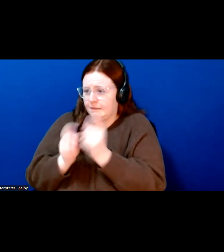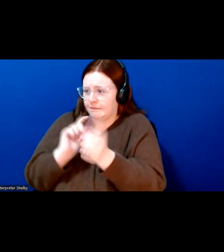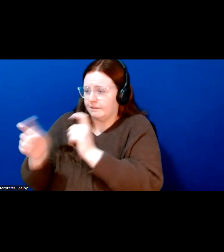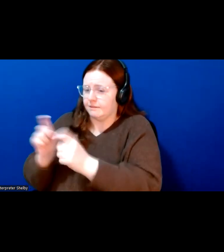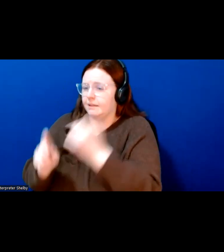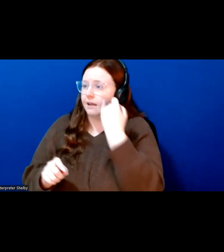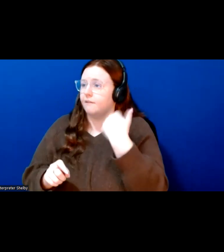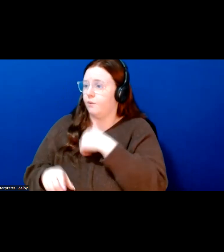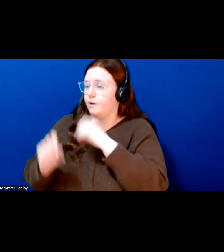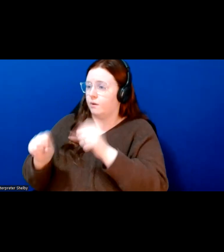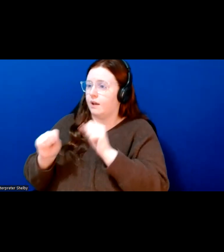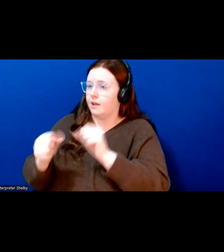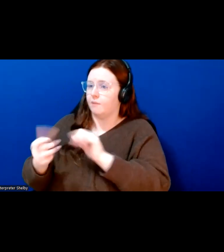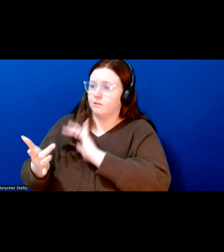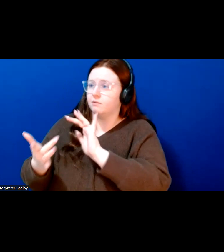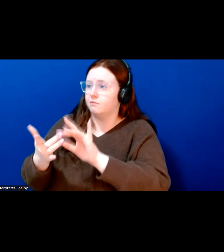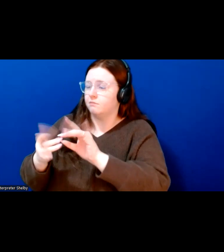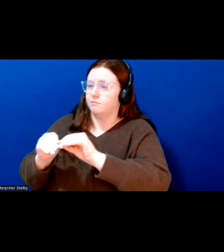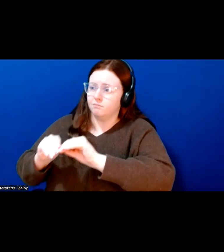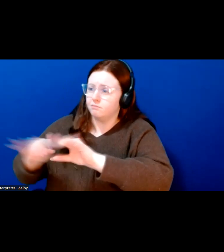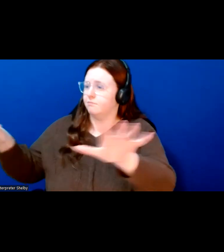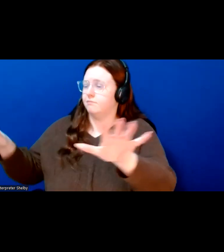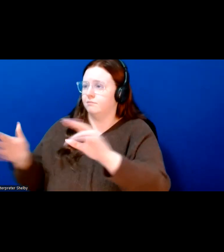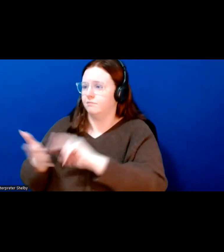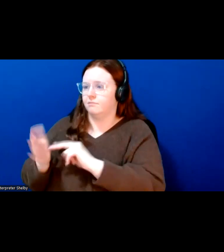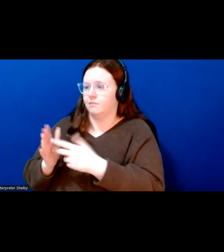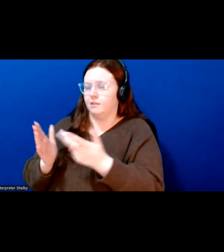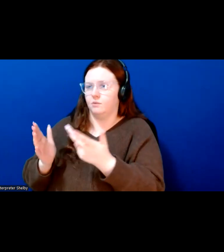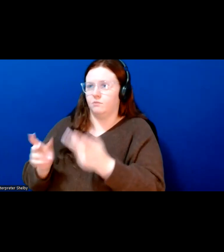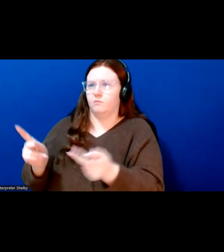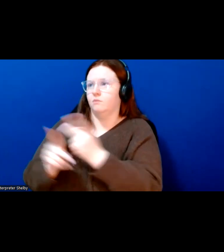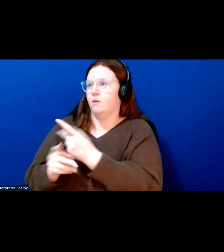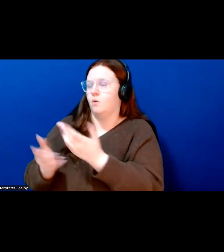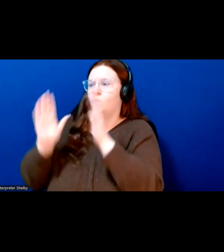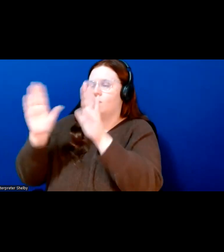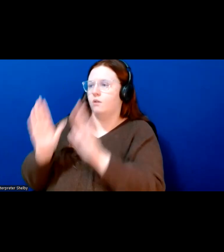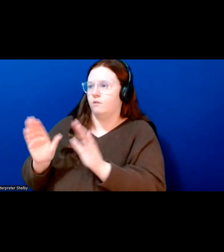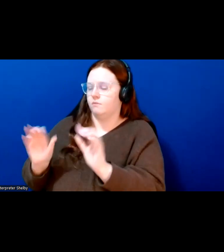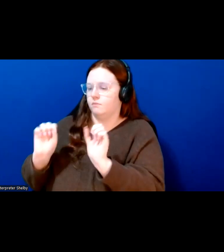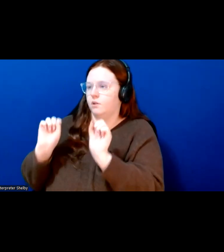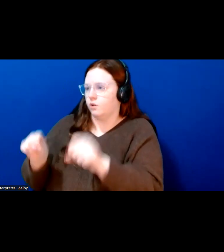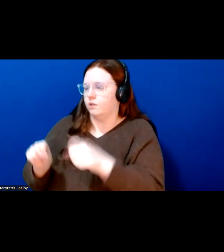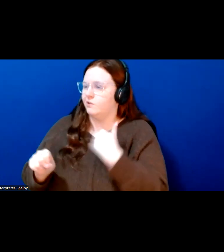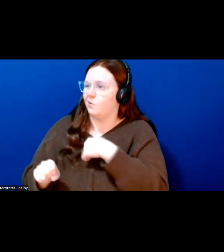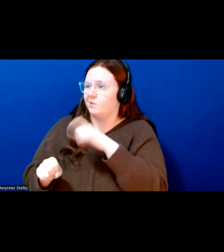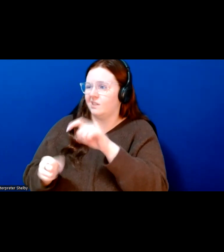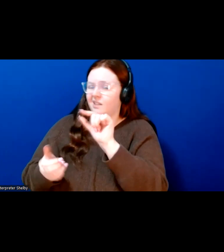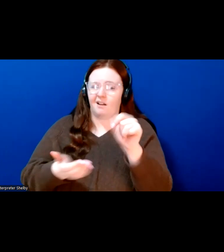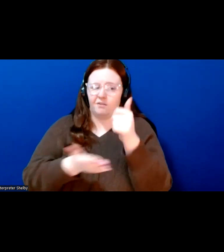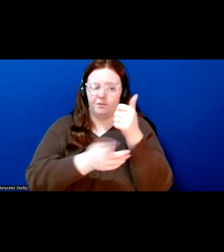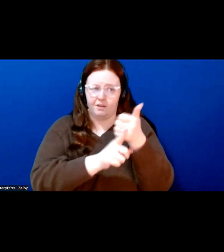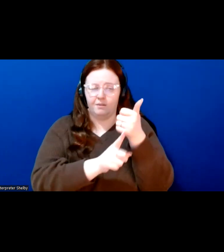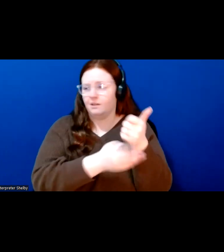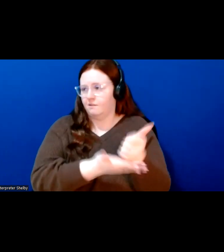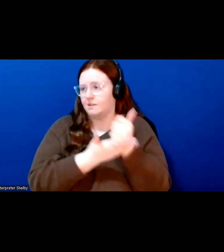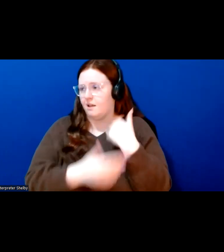ability to reach our wildest dreams, there is so much more that can be done. We're at a point now where we need our governments to step in and support